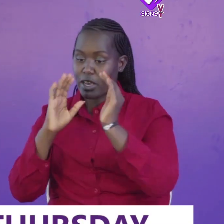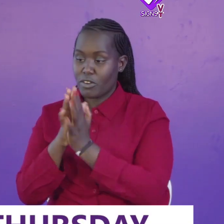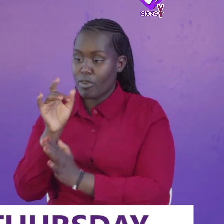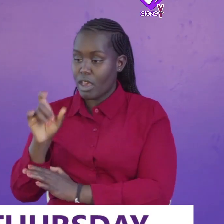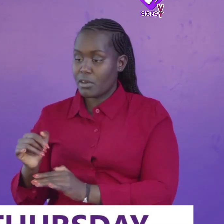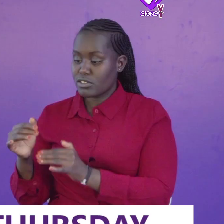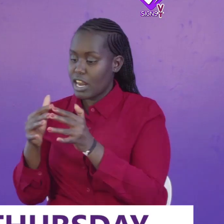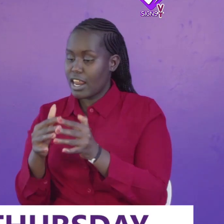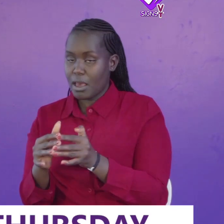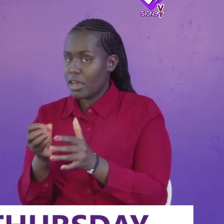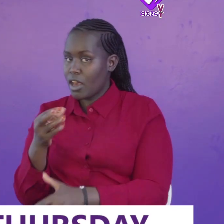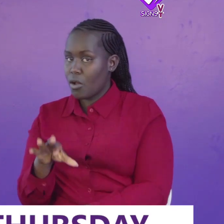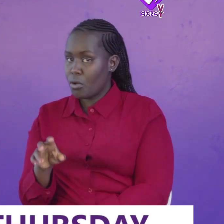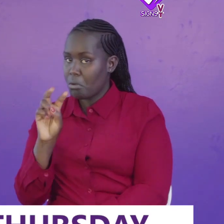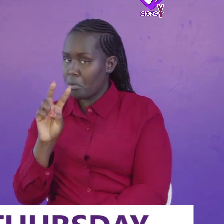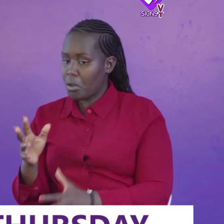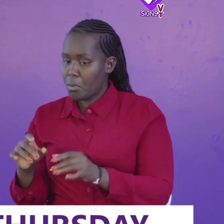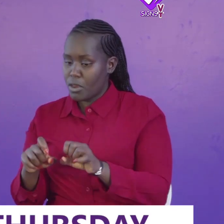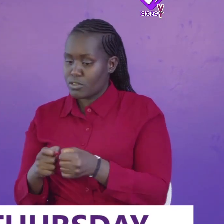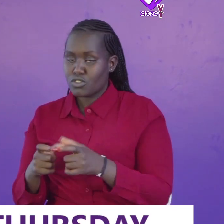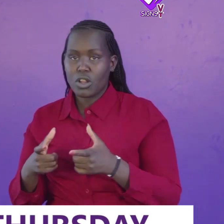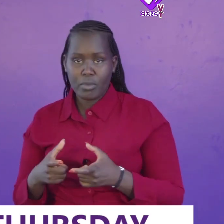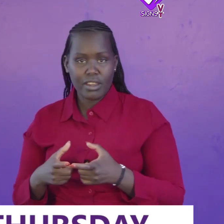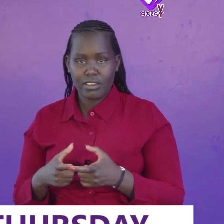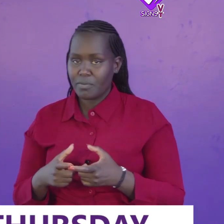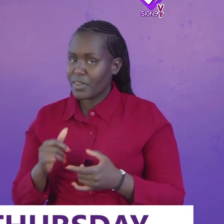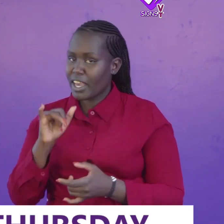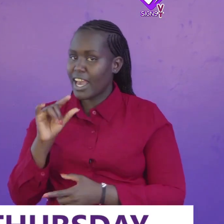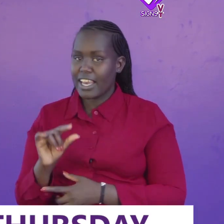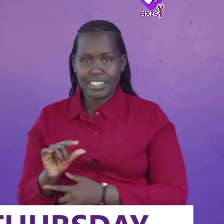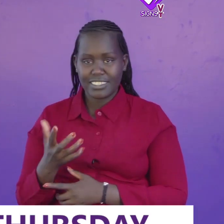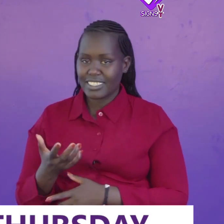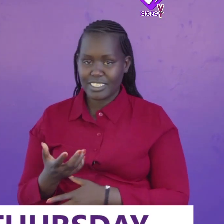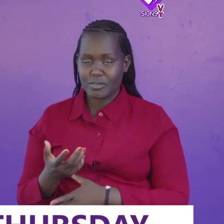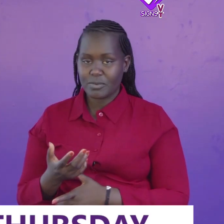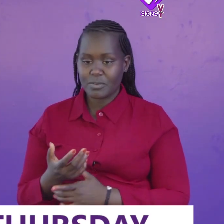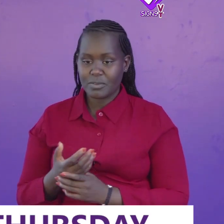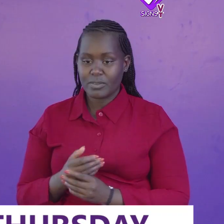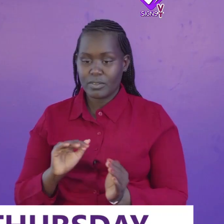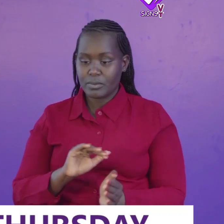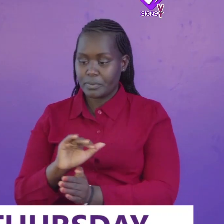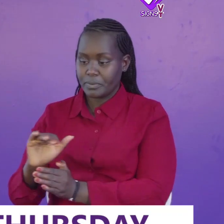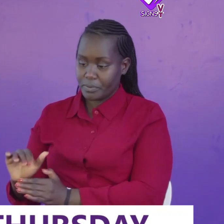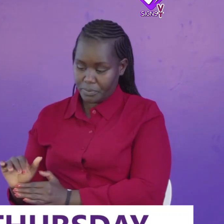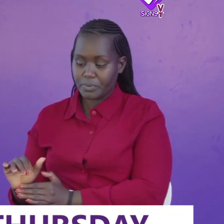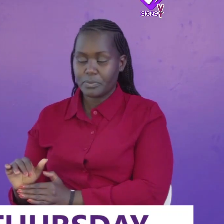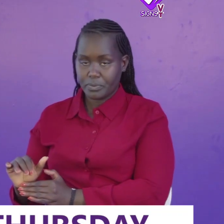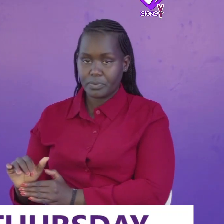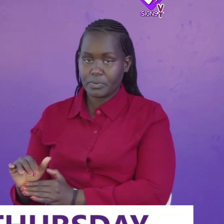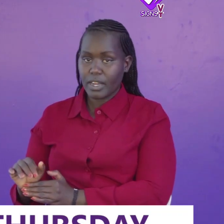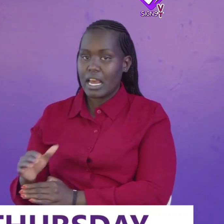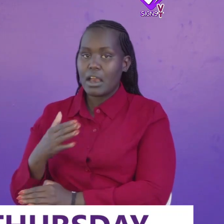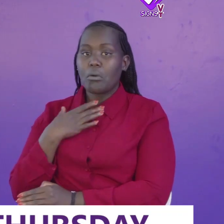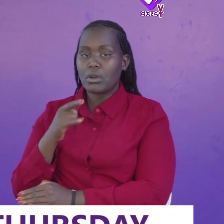Ama unawaoneanga tu kwa social media, you know, uko Instagram. Anyways, aside from that, saki mshiko na stress vile mimi hapa